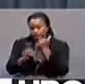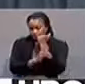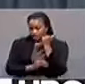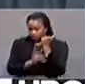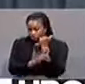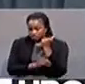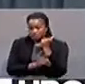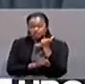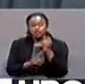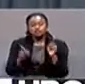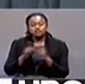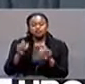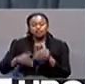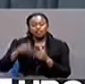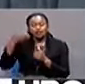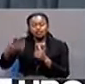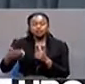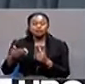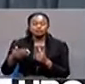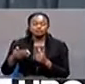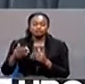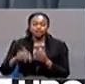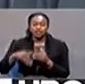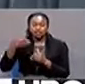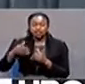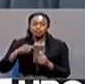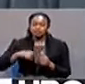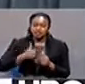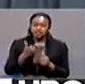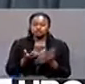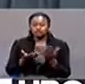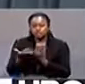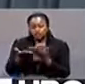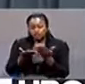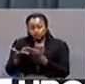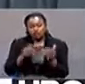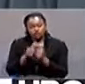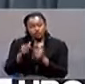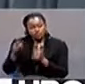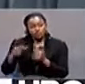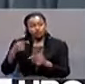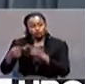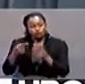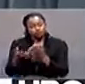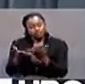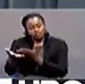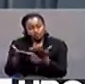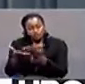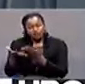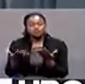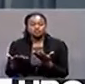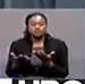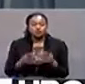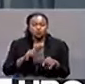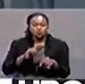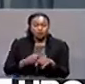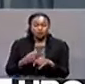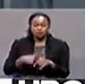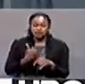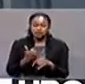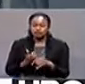Archdiocese. I later came to interact with him more when I came